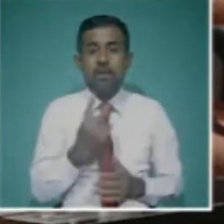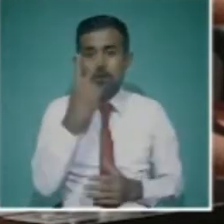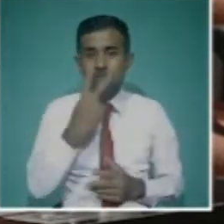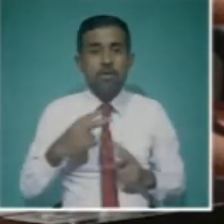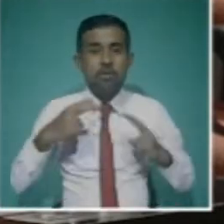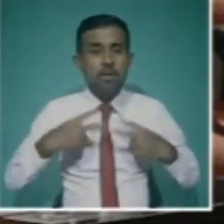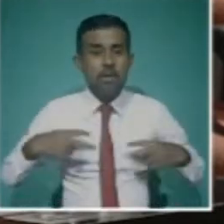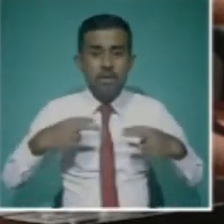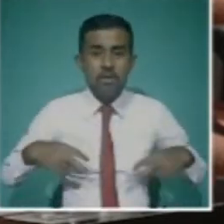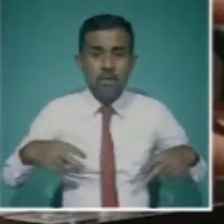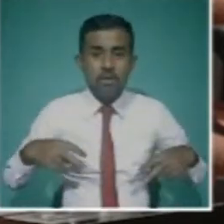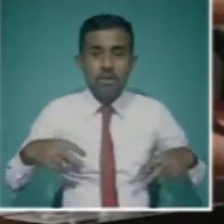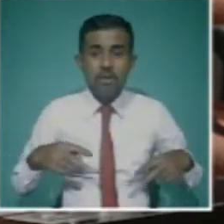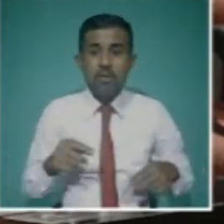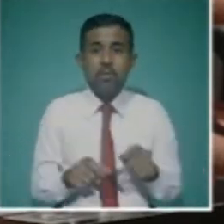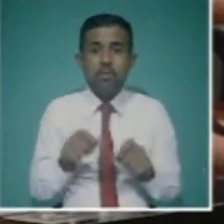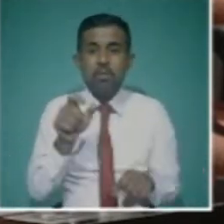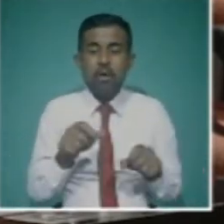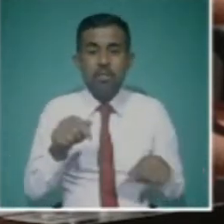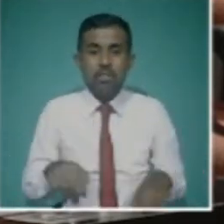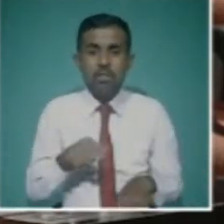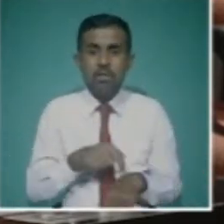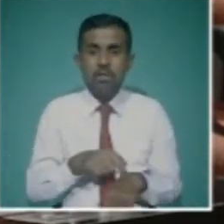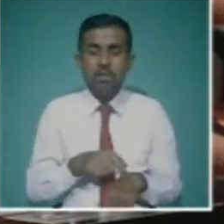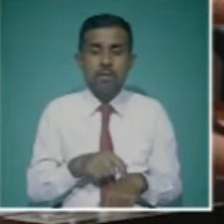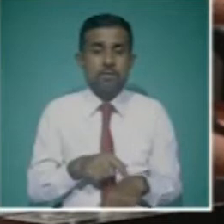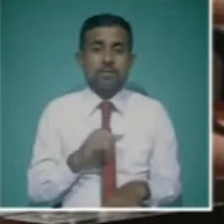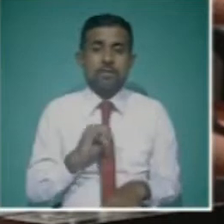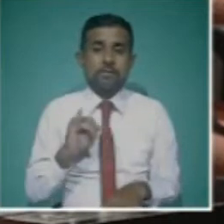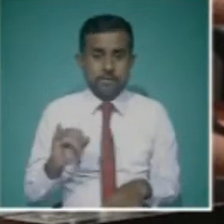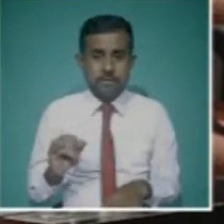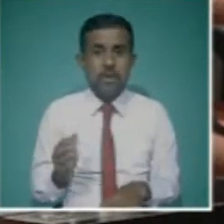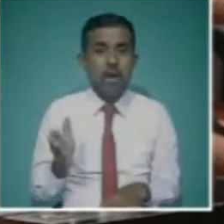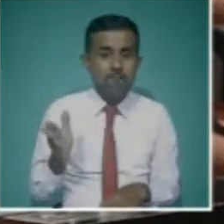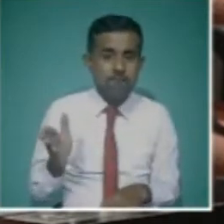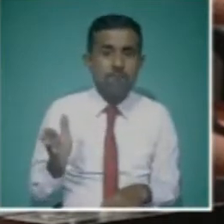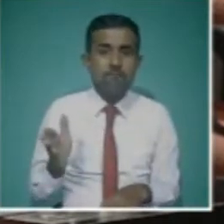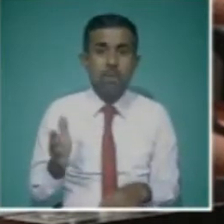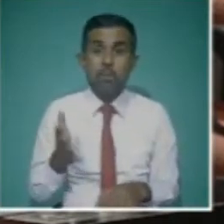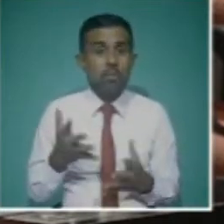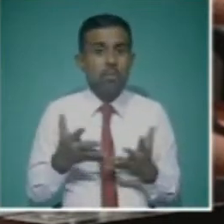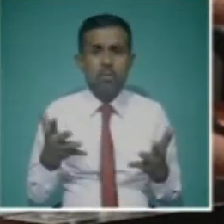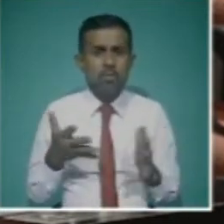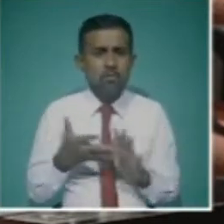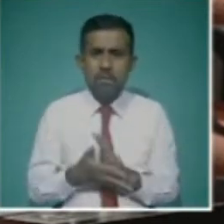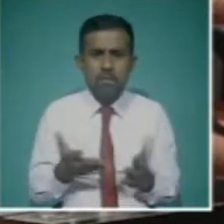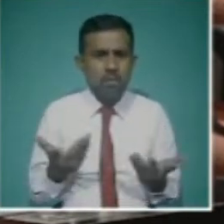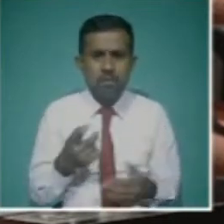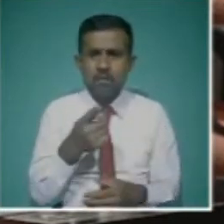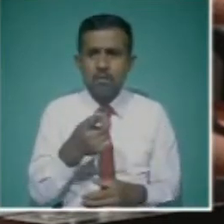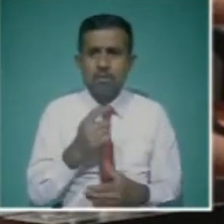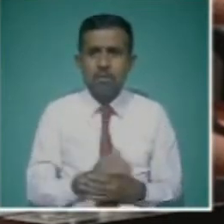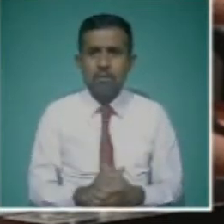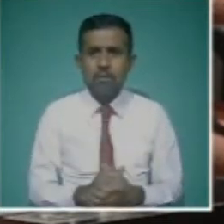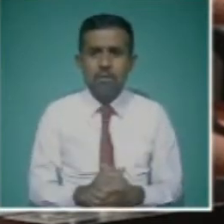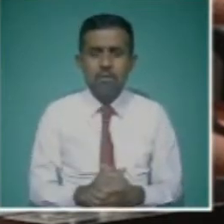in a worse place, then there is something radically wrong. Then there is something radically wrong.